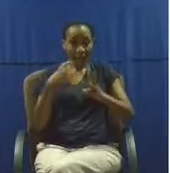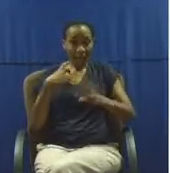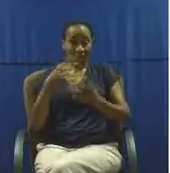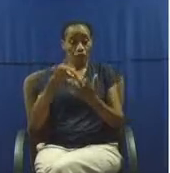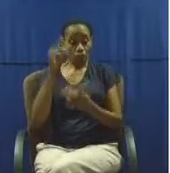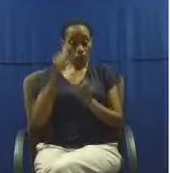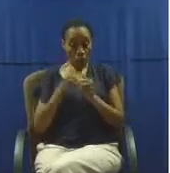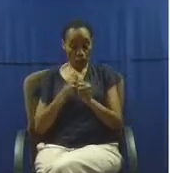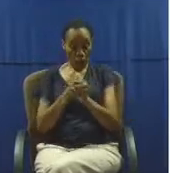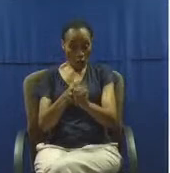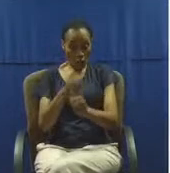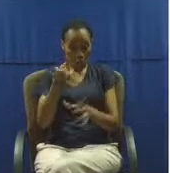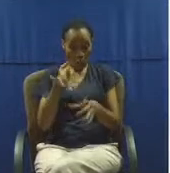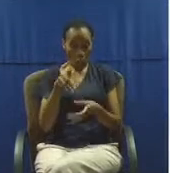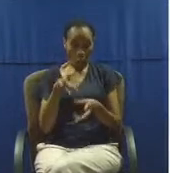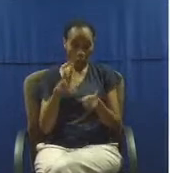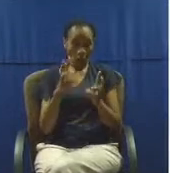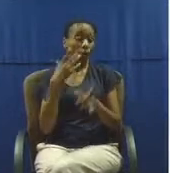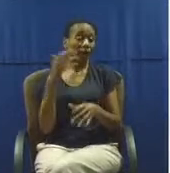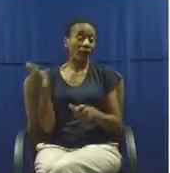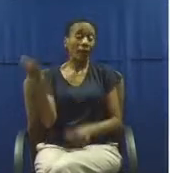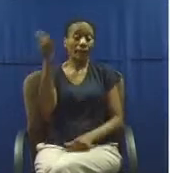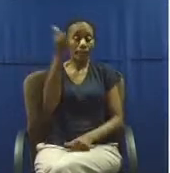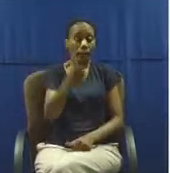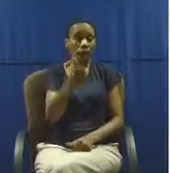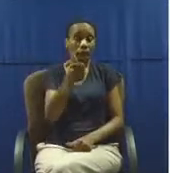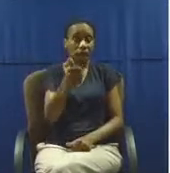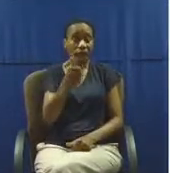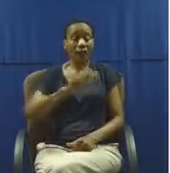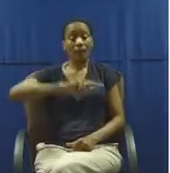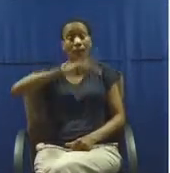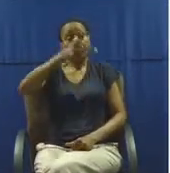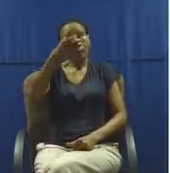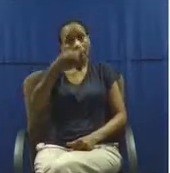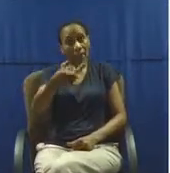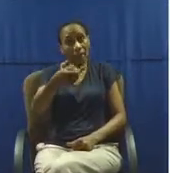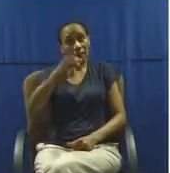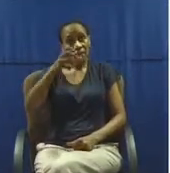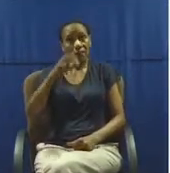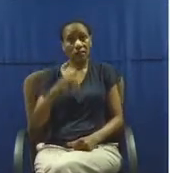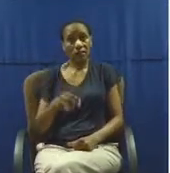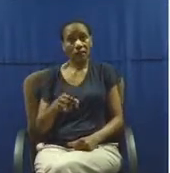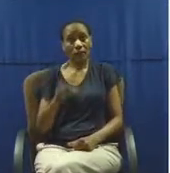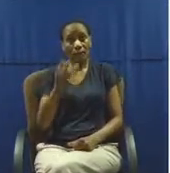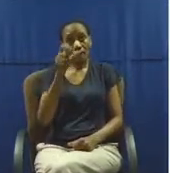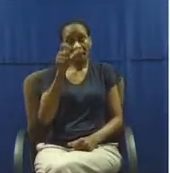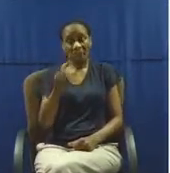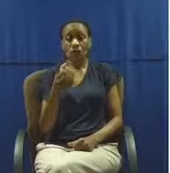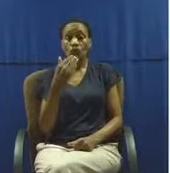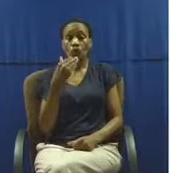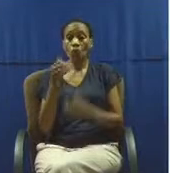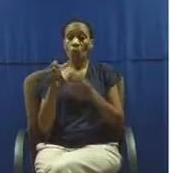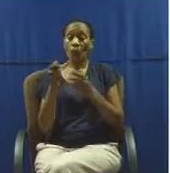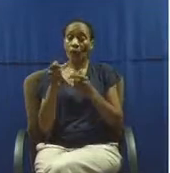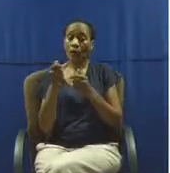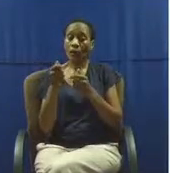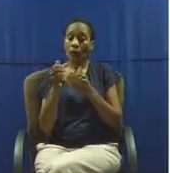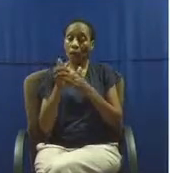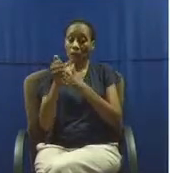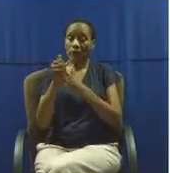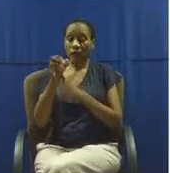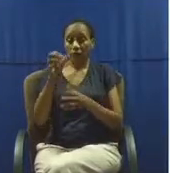respect to the appointment of the next South African Police Service National